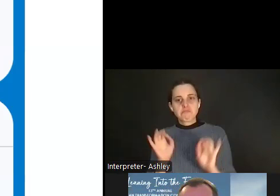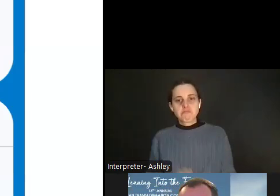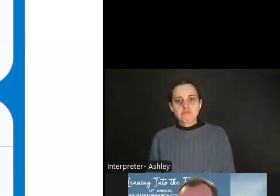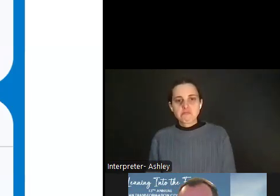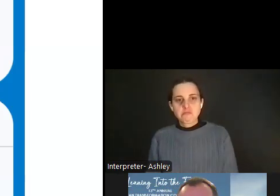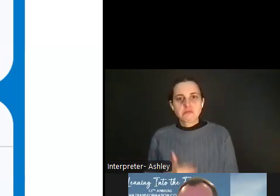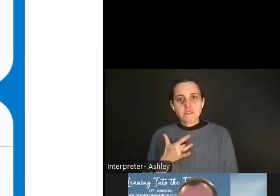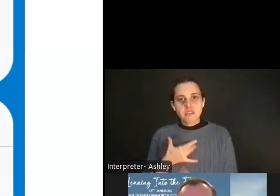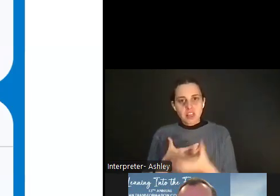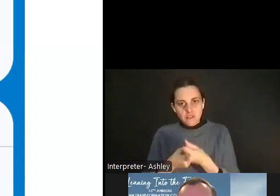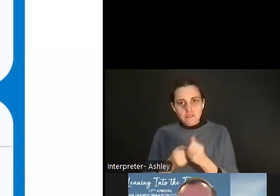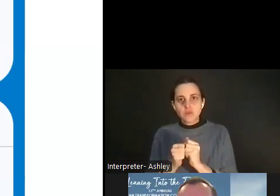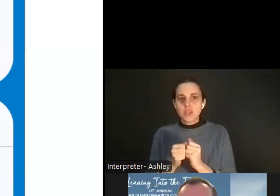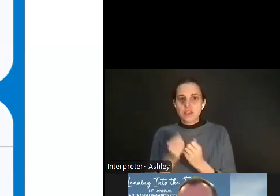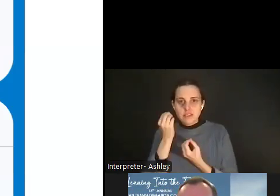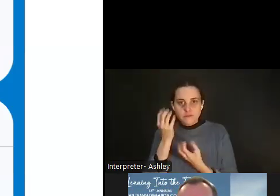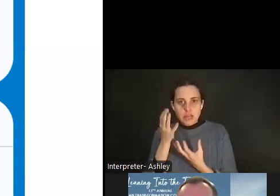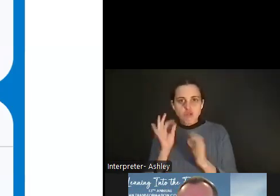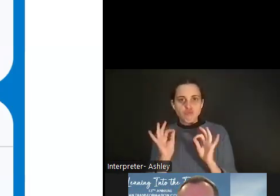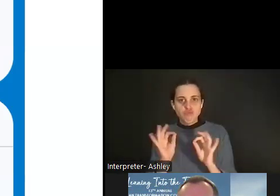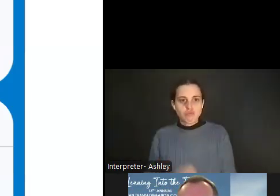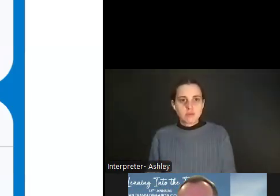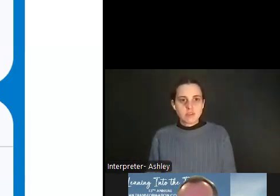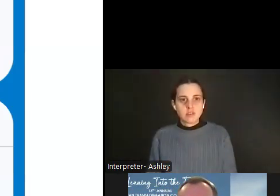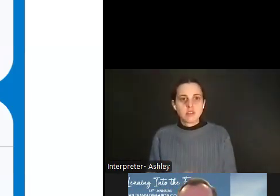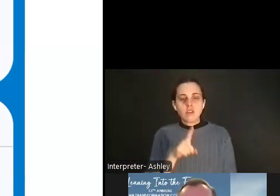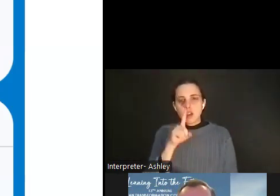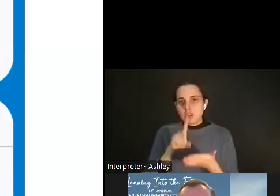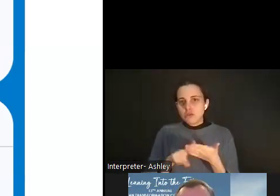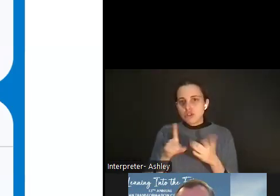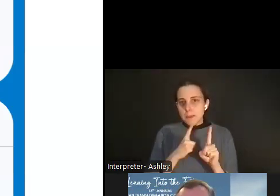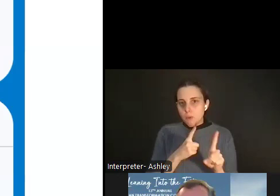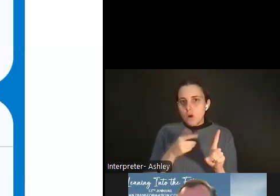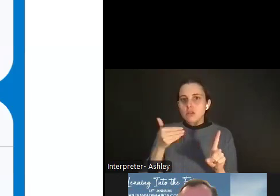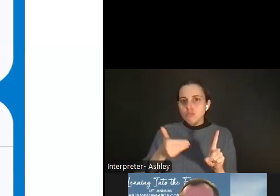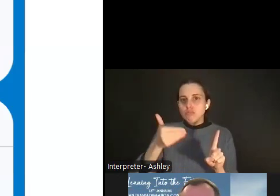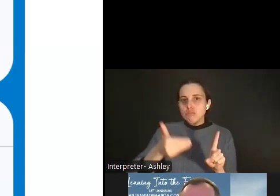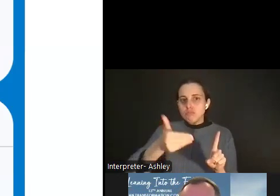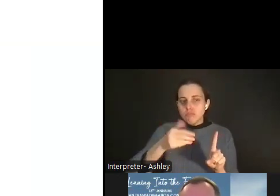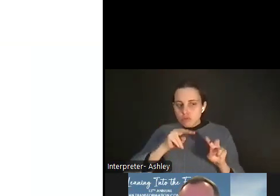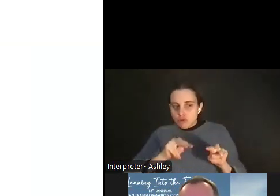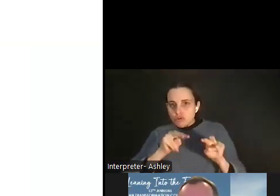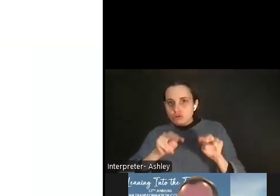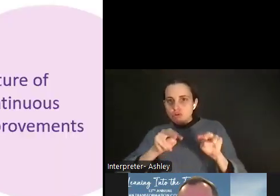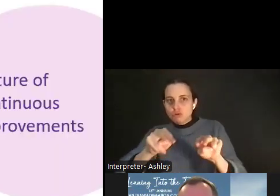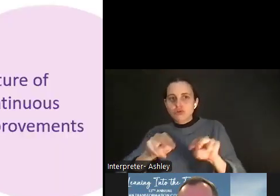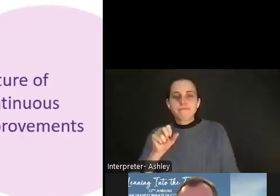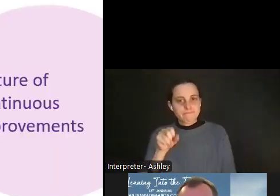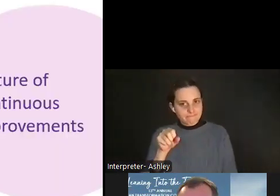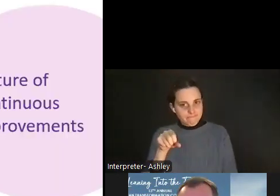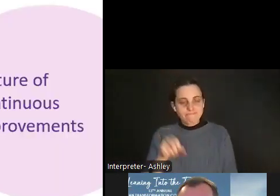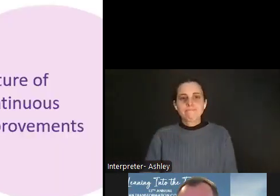confidence on the data. Right. So checkpoint, metrics, and consistency. I think you're right on. So let's see what's in that